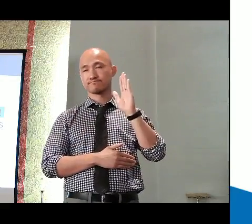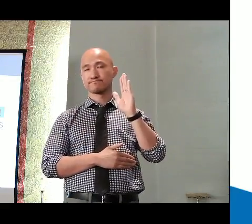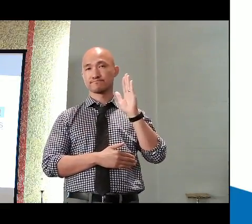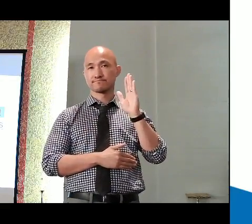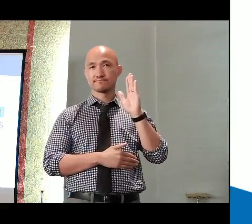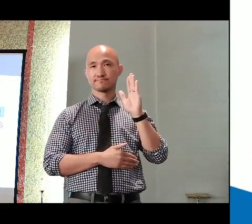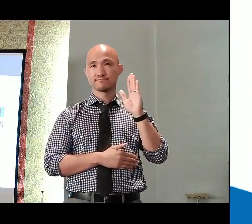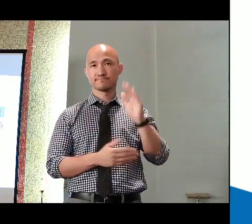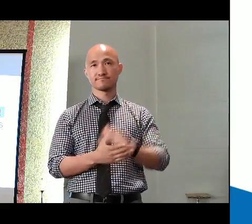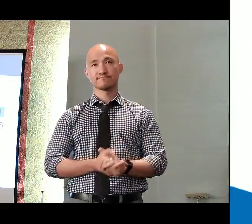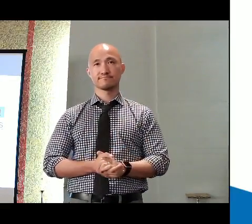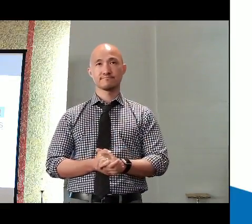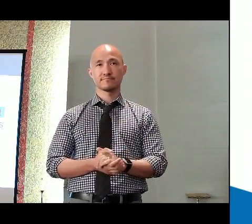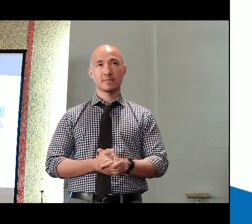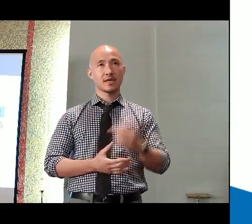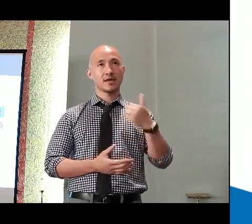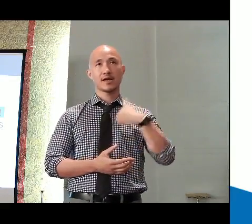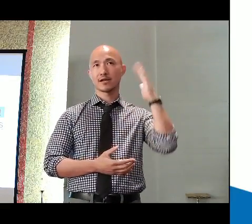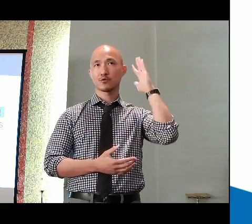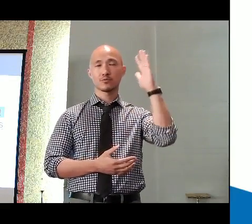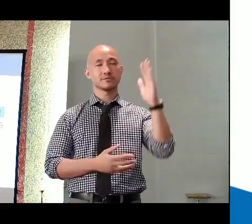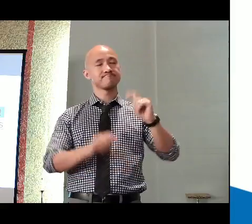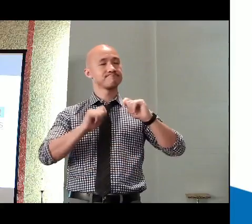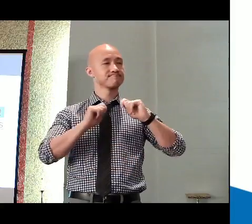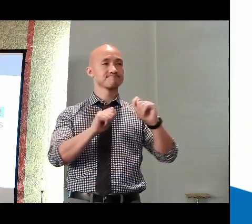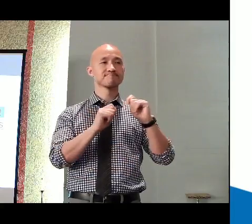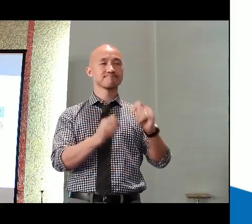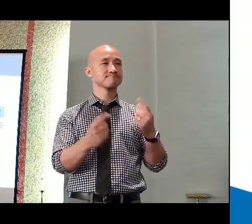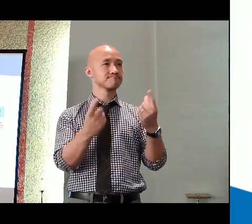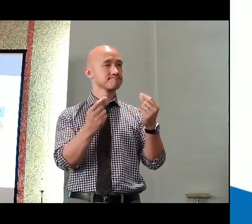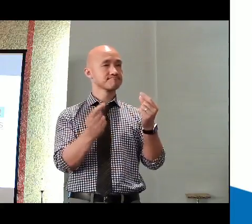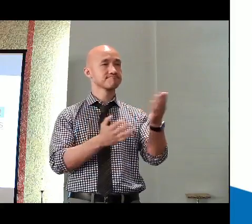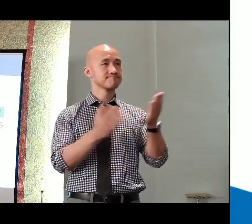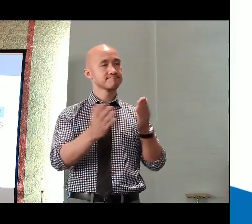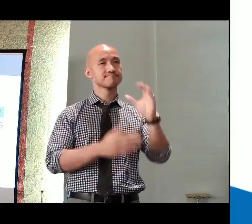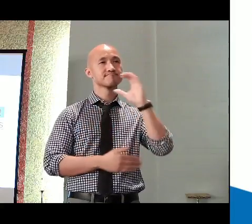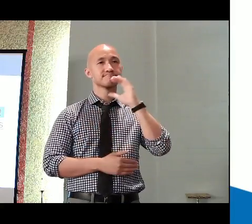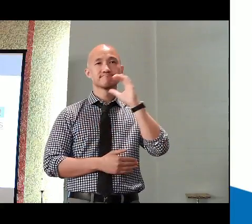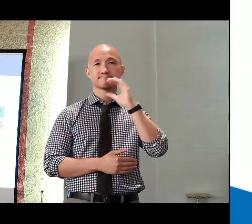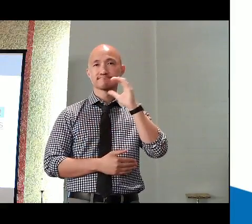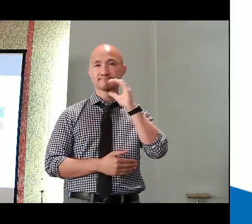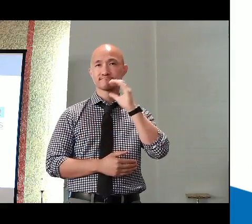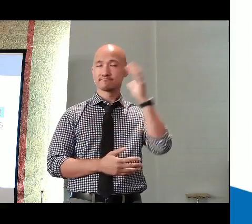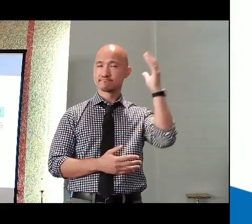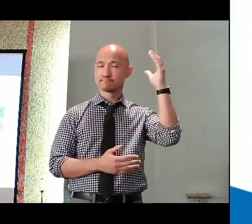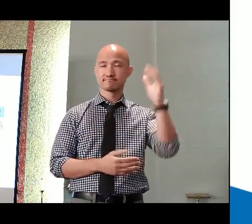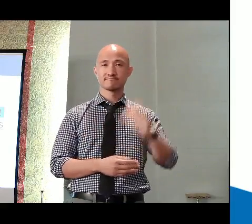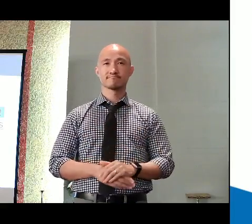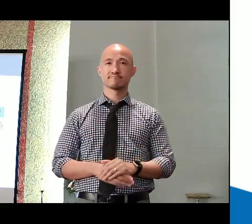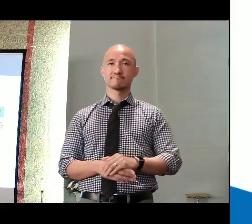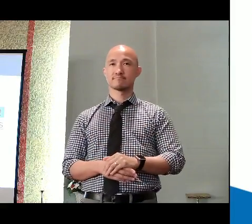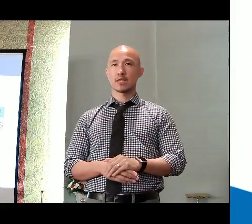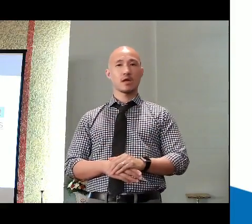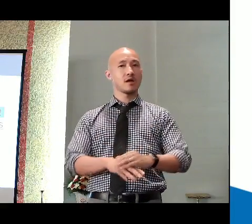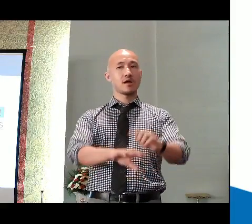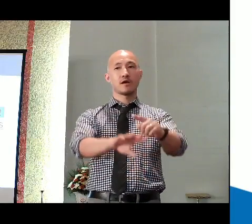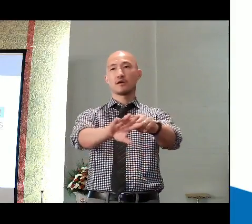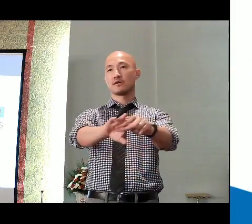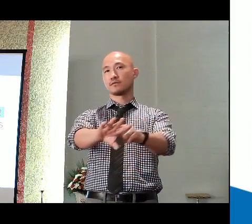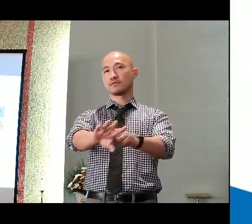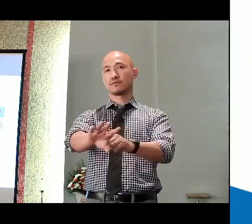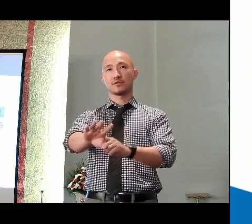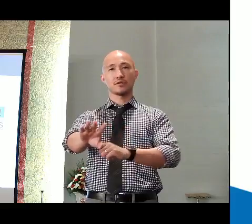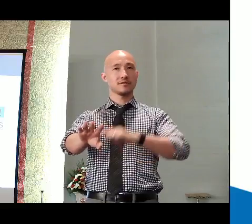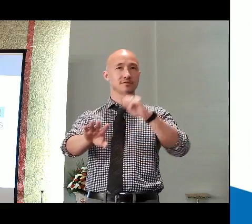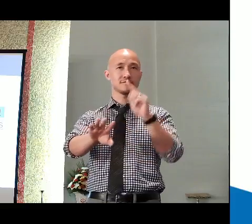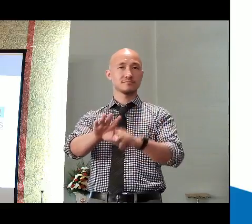best as the faith God gave me, was going to live in an understanding way with his wife. We spent a lot of time together, but not